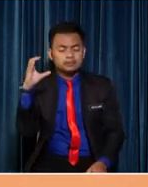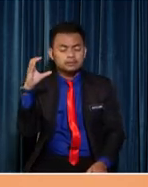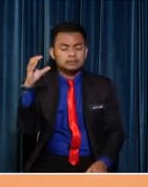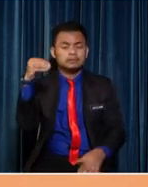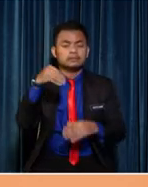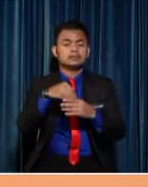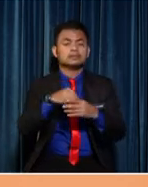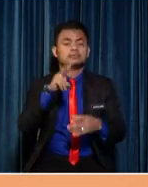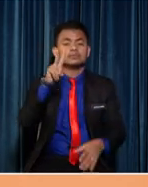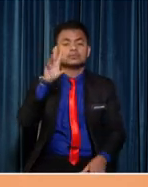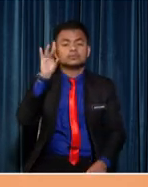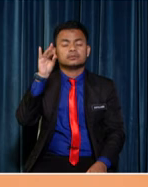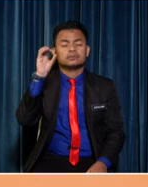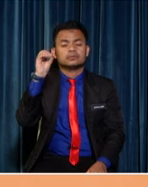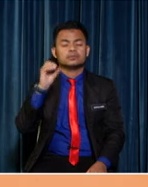280.